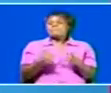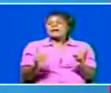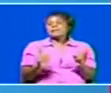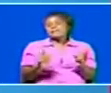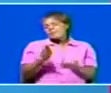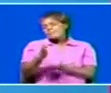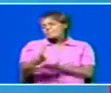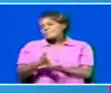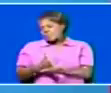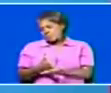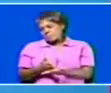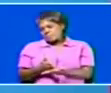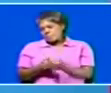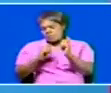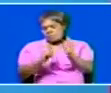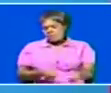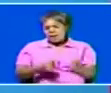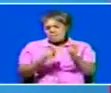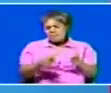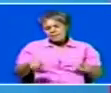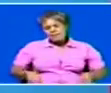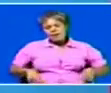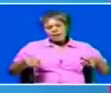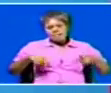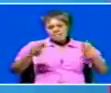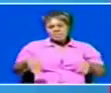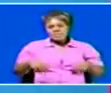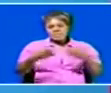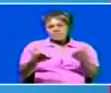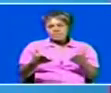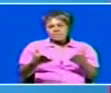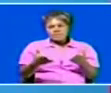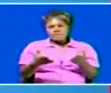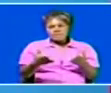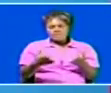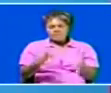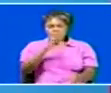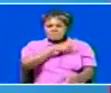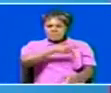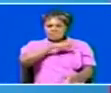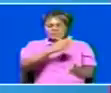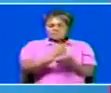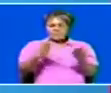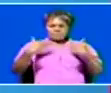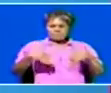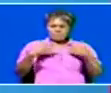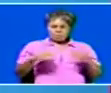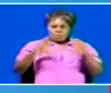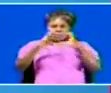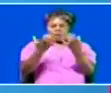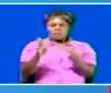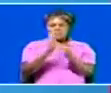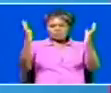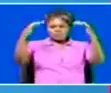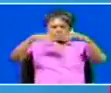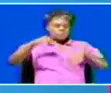are those who have made farming a way of life that guarantees them a rich, fulfilling life. Today, some of these people from around the world gathered